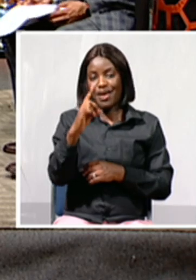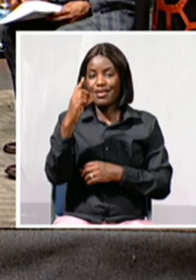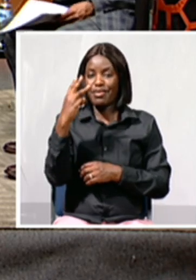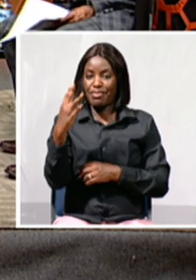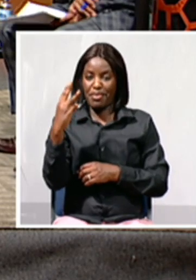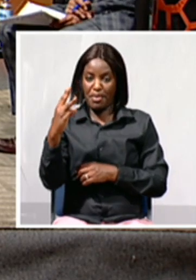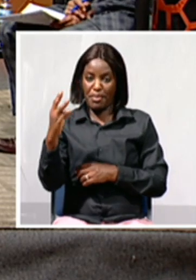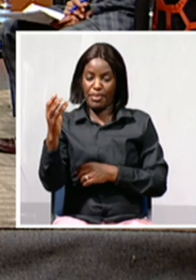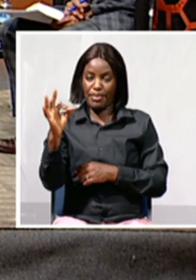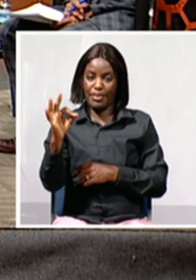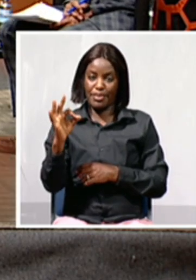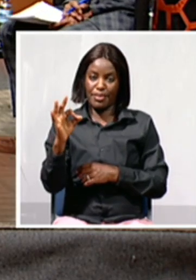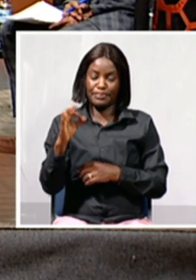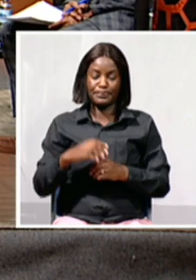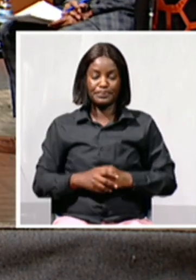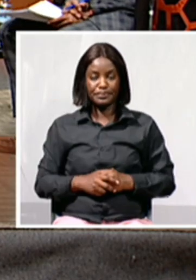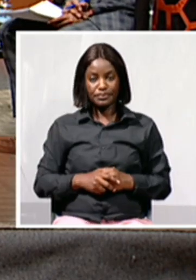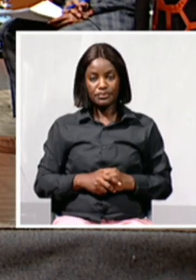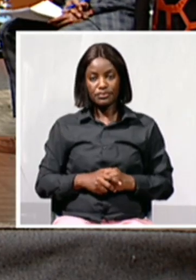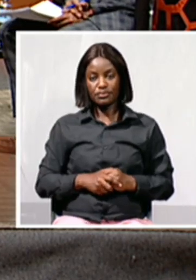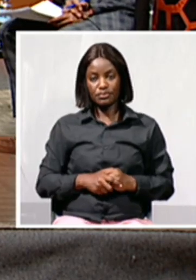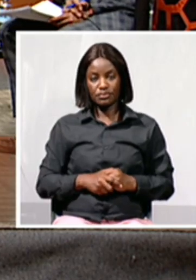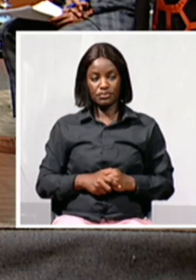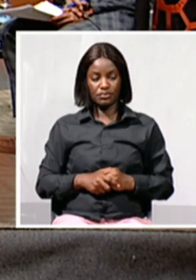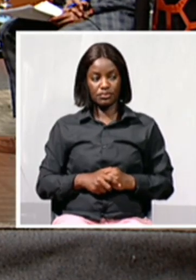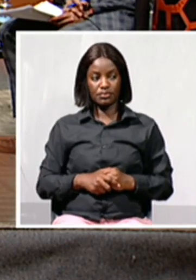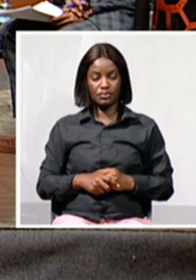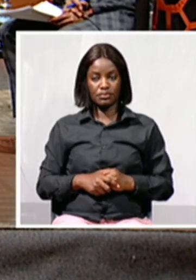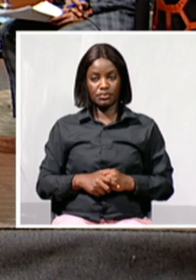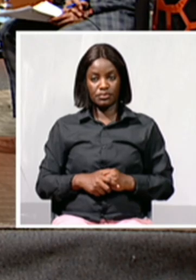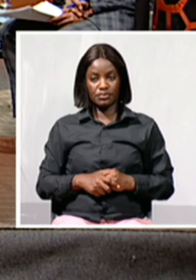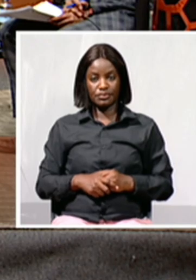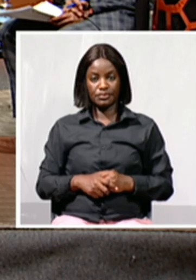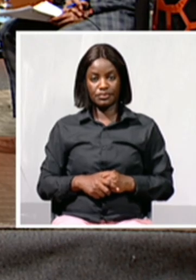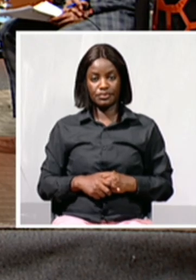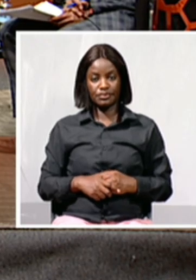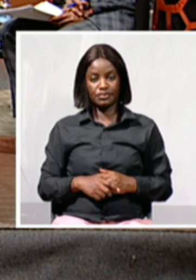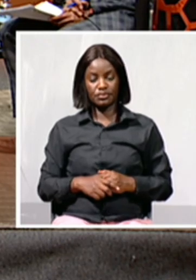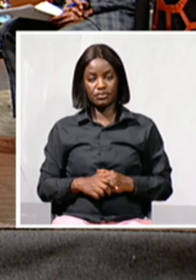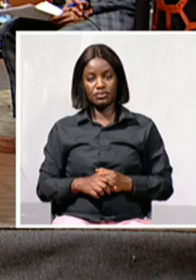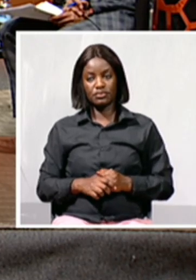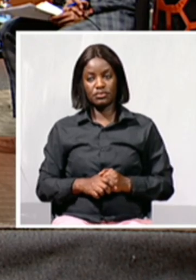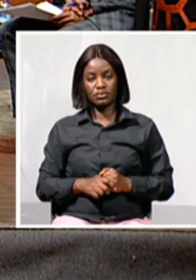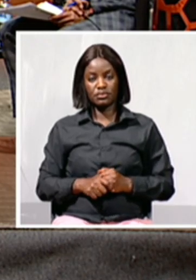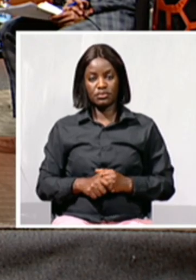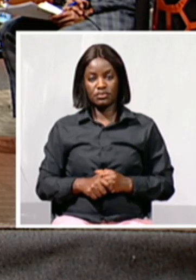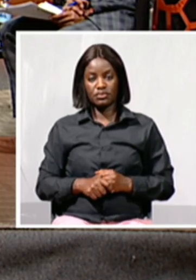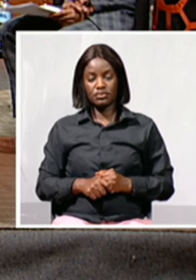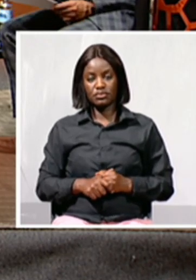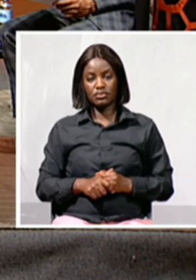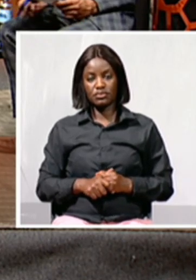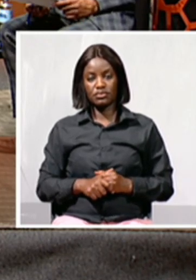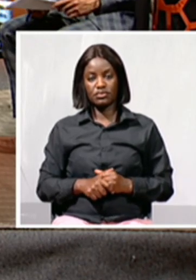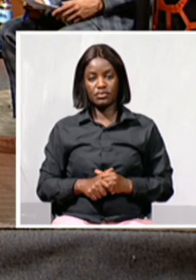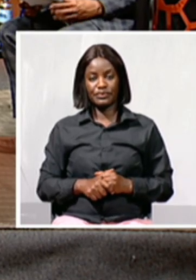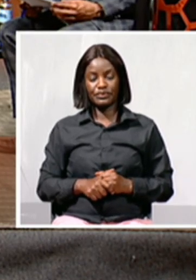Yes, Mr. Saluka. Yeah, I just wanted to echo the statement that the panelists were saying. You see, as a commission, we have